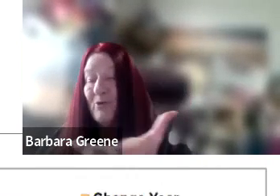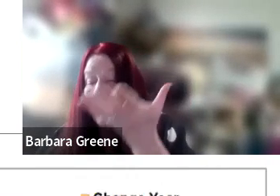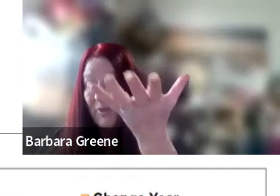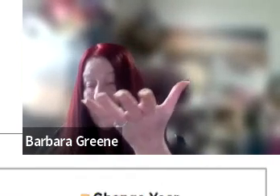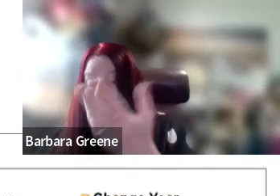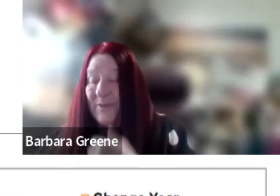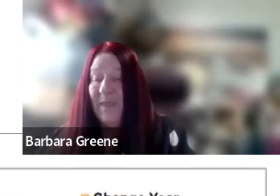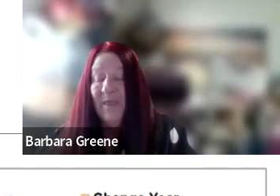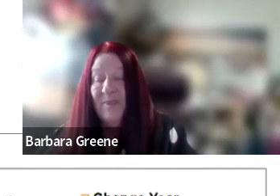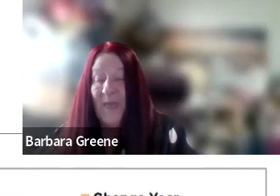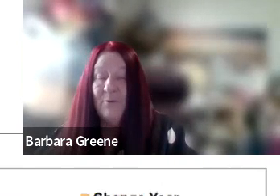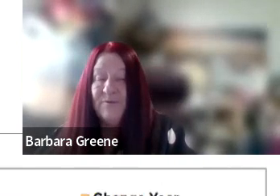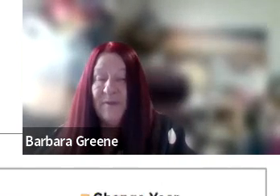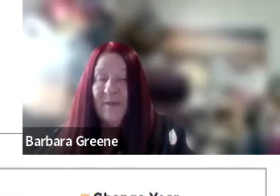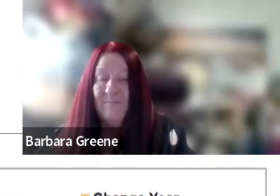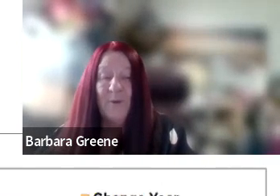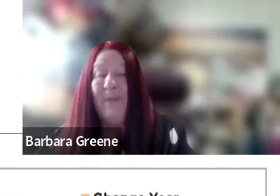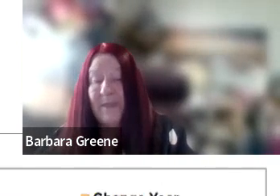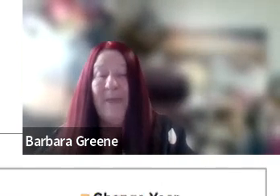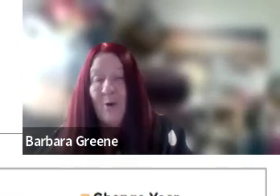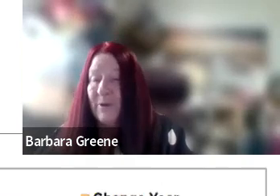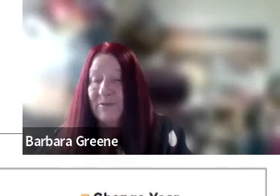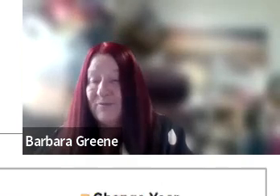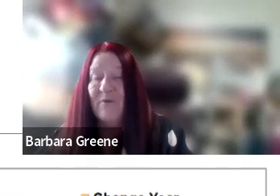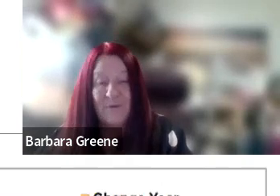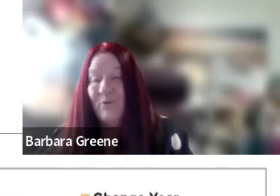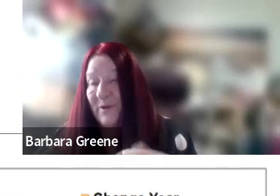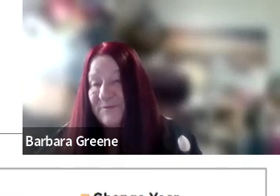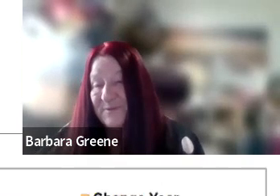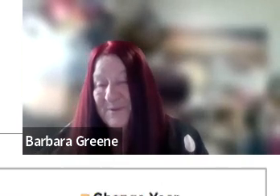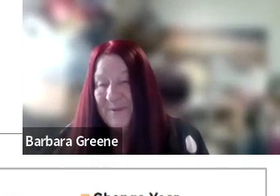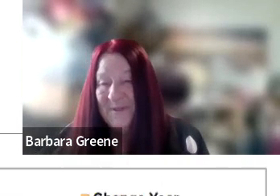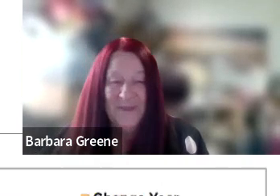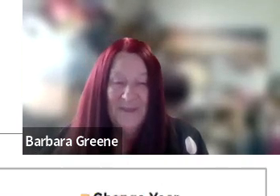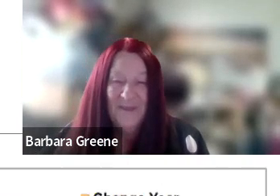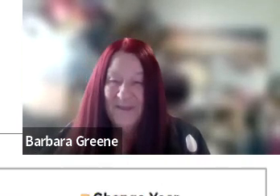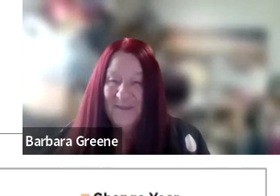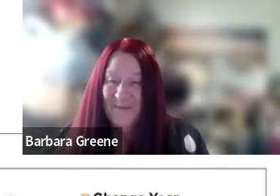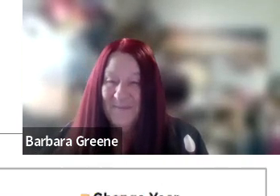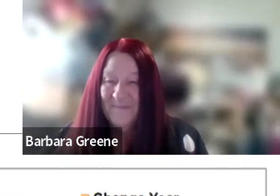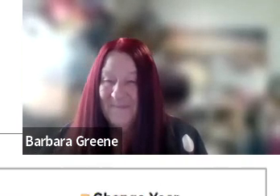continue to grow that. But that was a very empowering discovery for us.